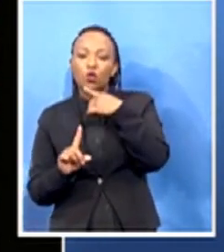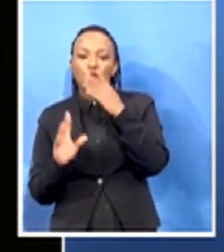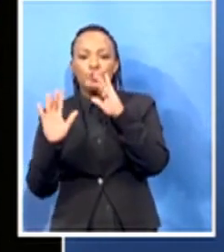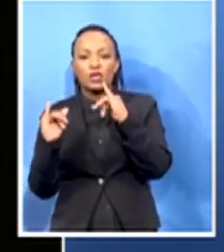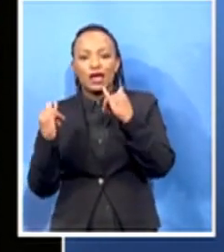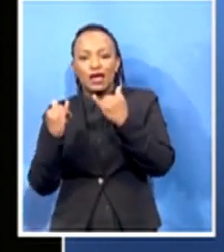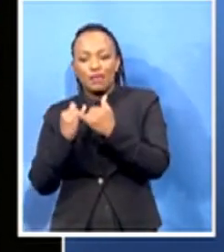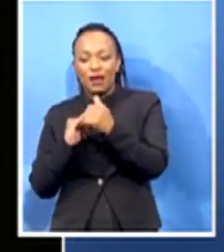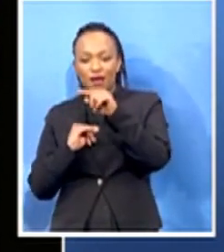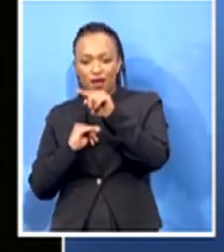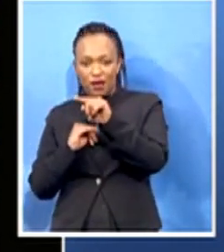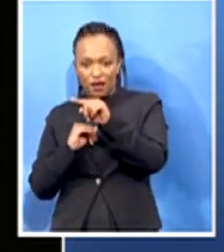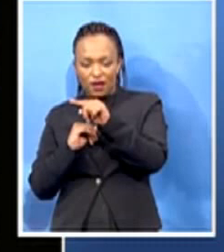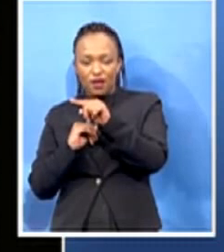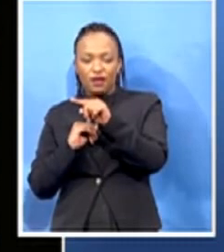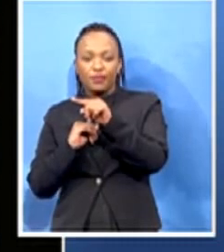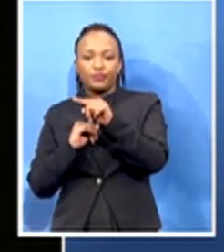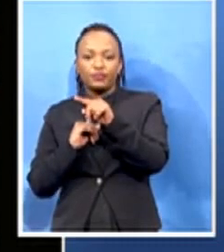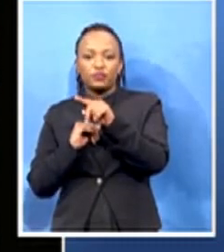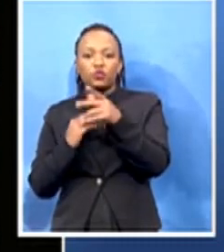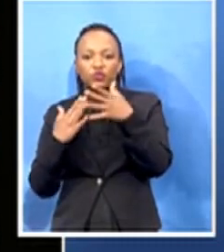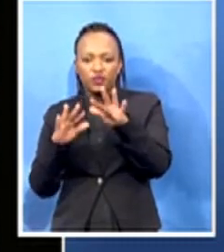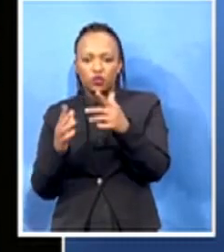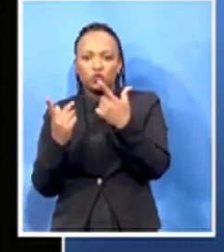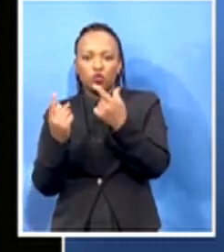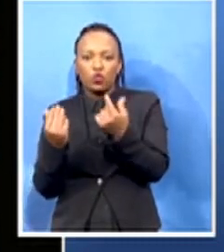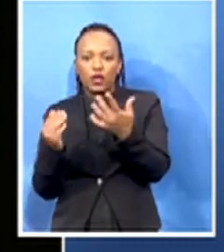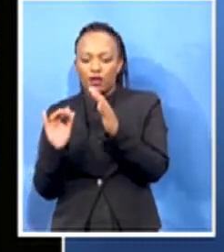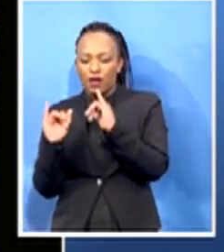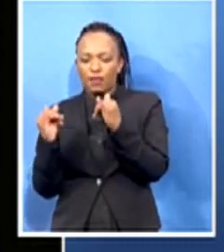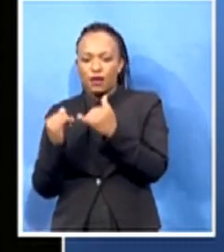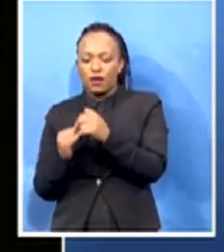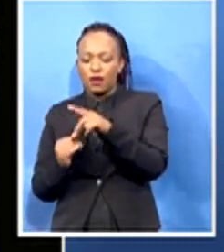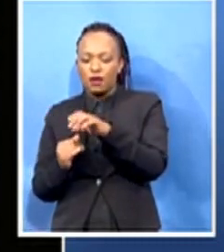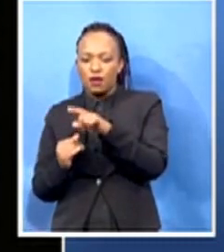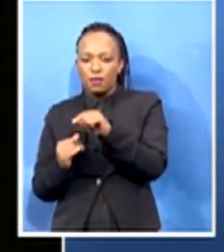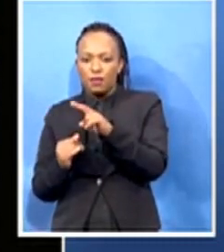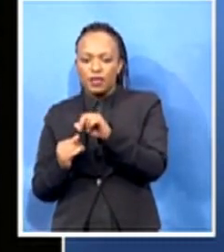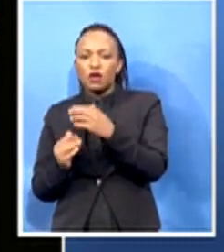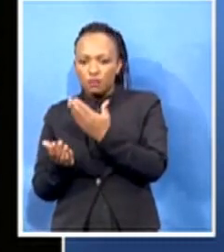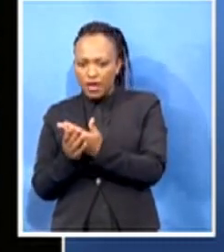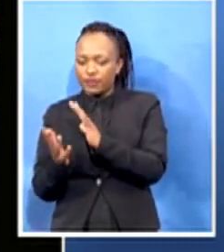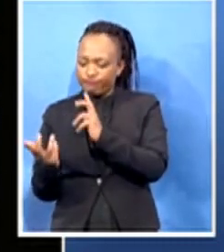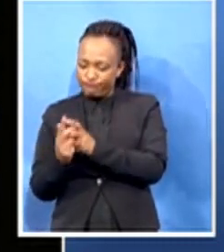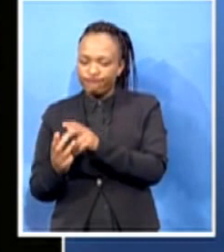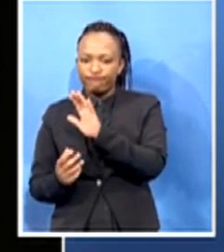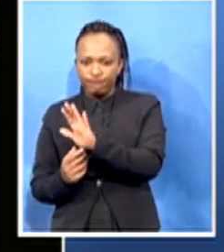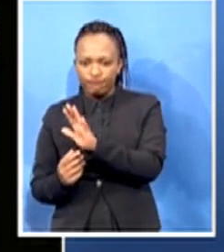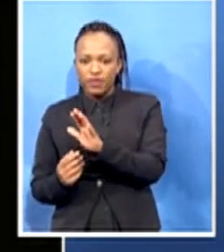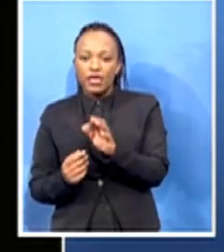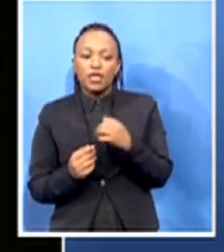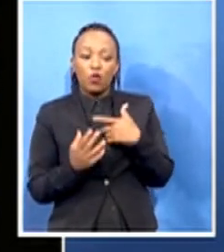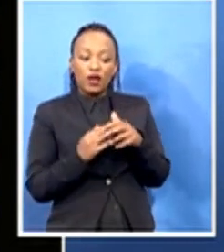what we have done in Petra qualifies to be done in Petra. And what we'll go and do in DPS qualifies to be done in